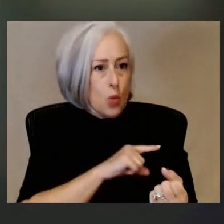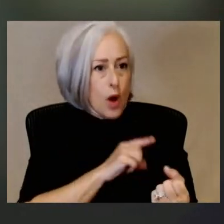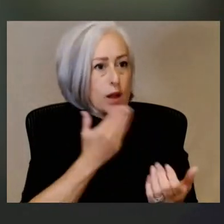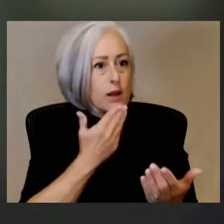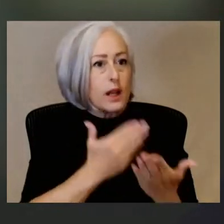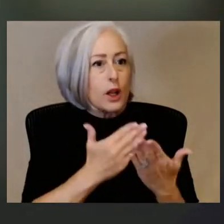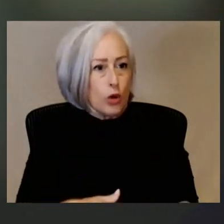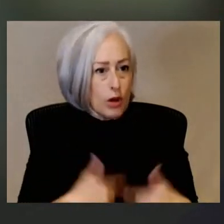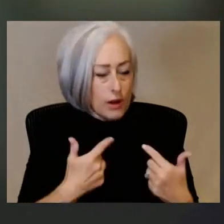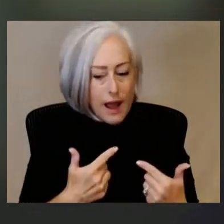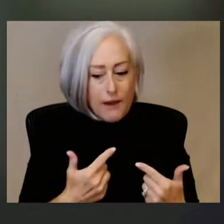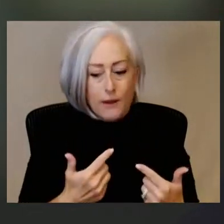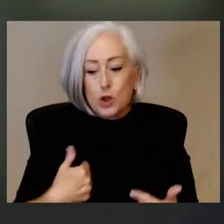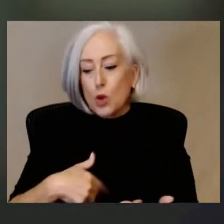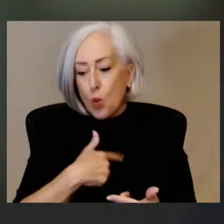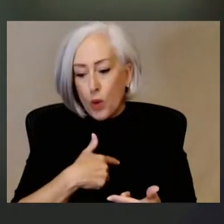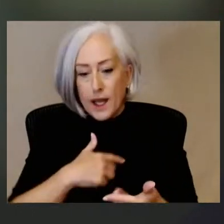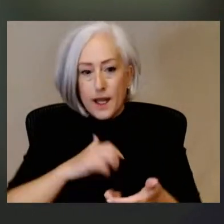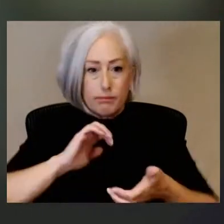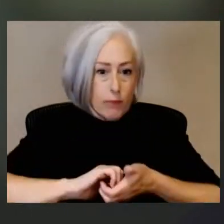provide education on